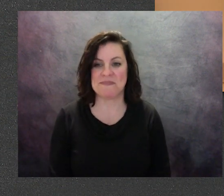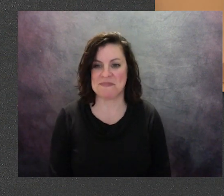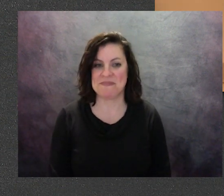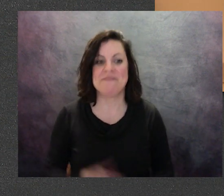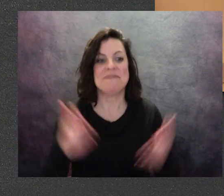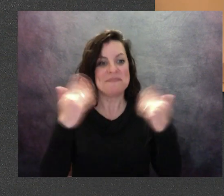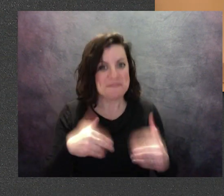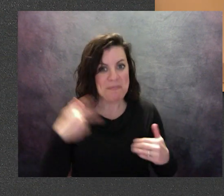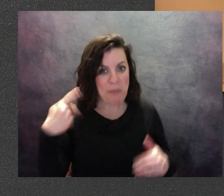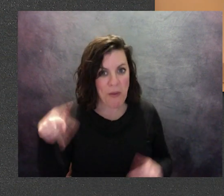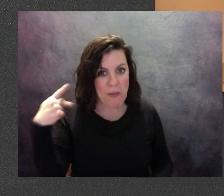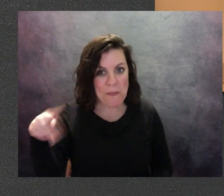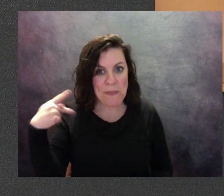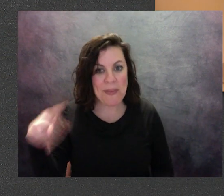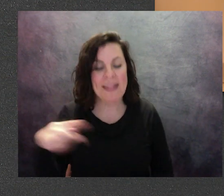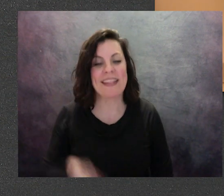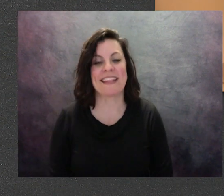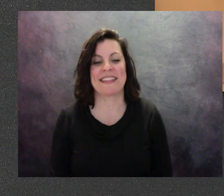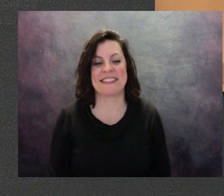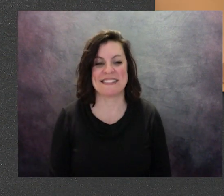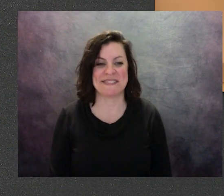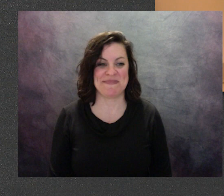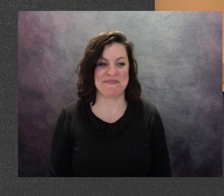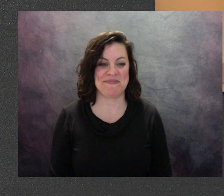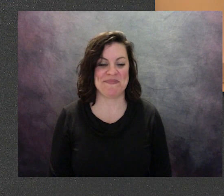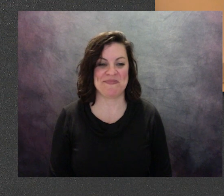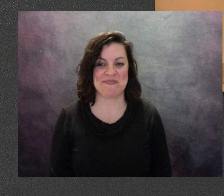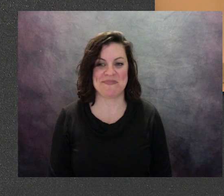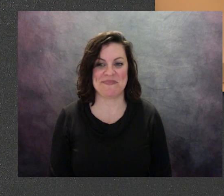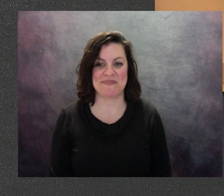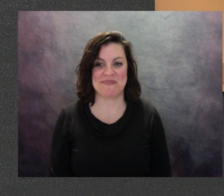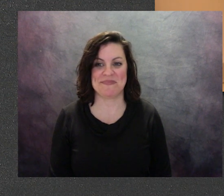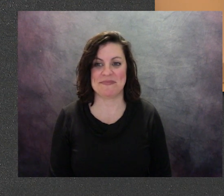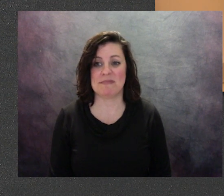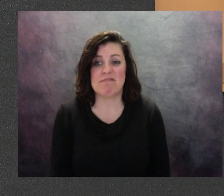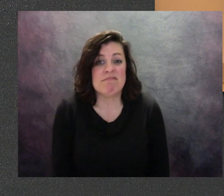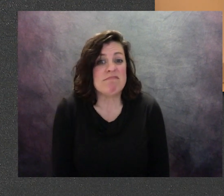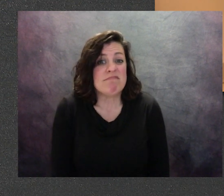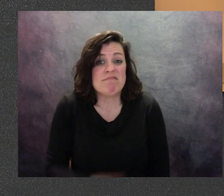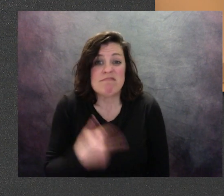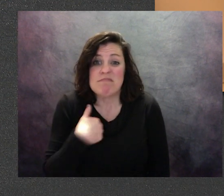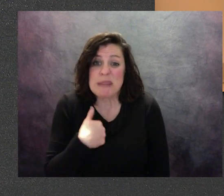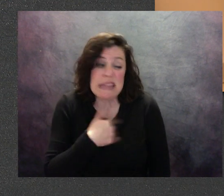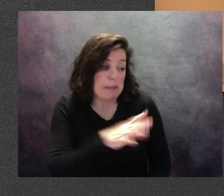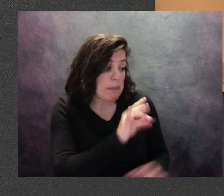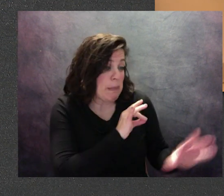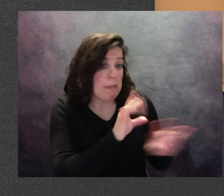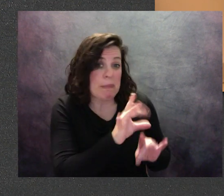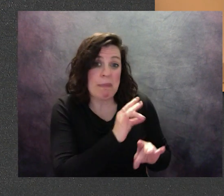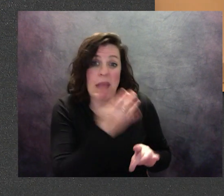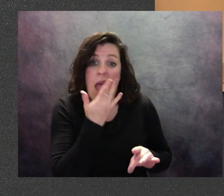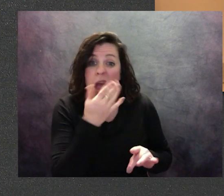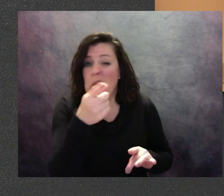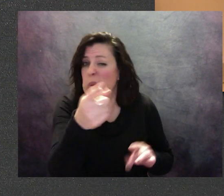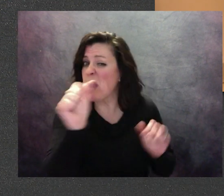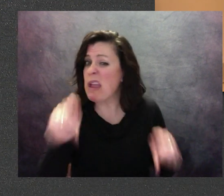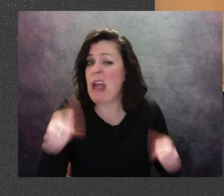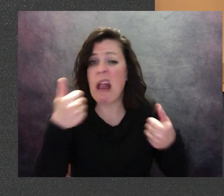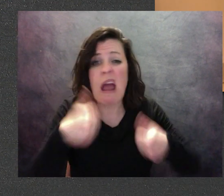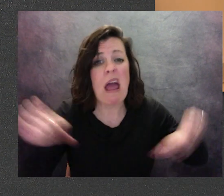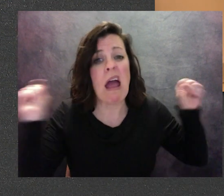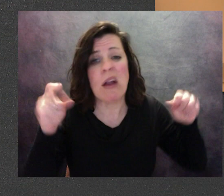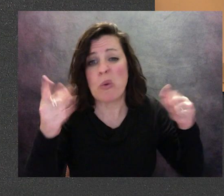Let's put some purple in there. And like I said, you can use any colors you want.